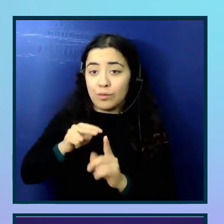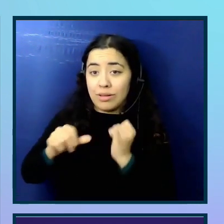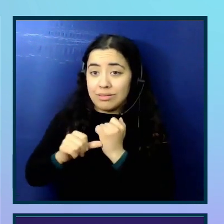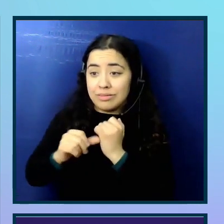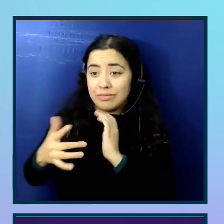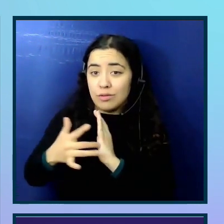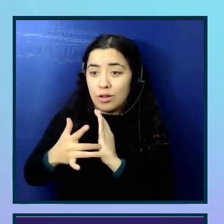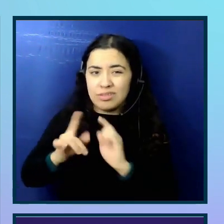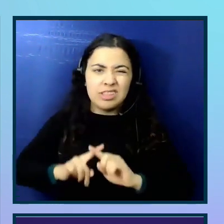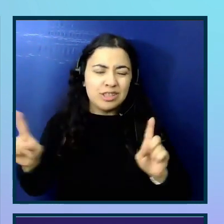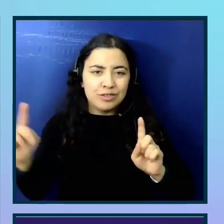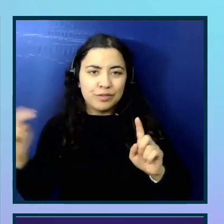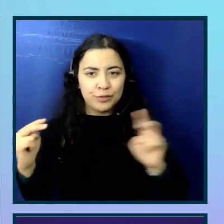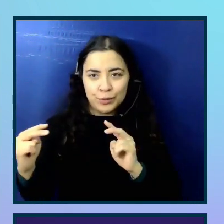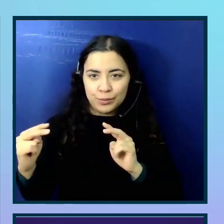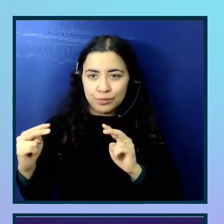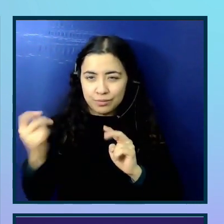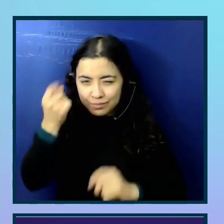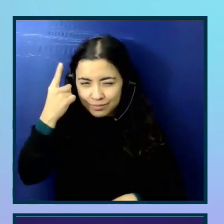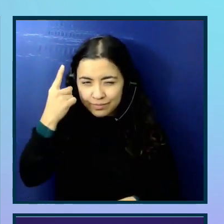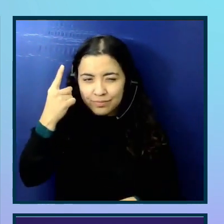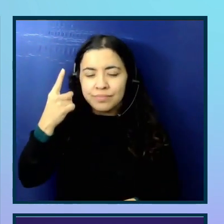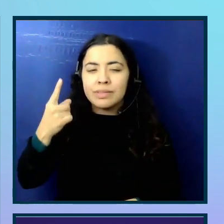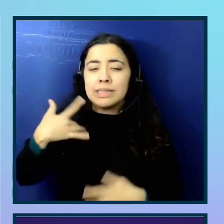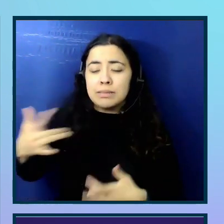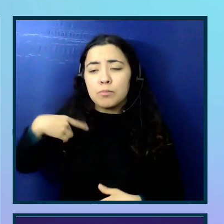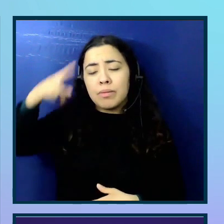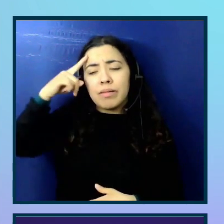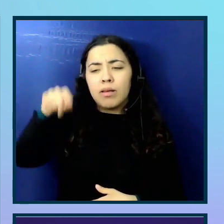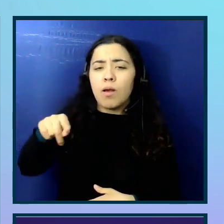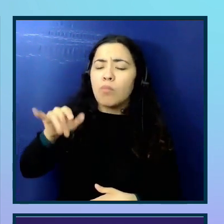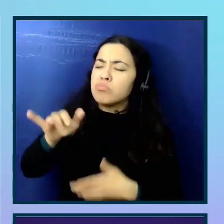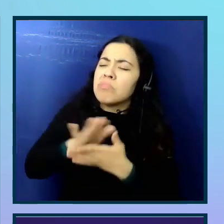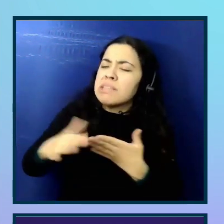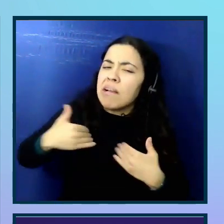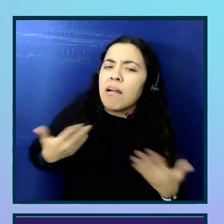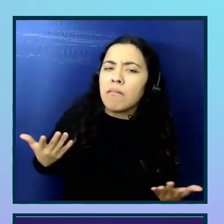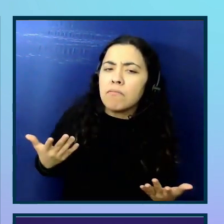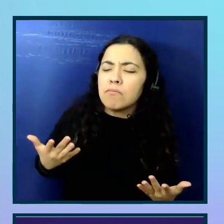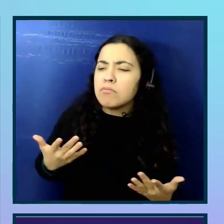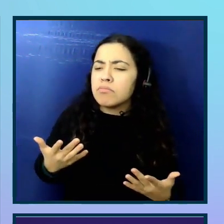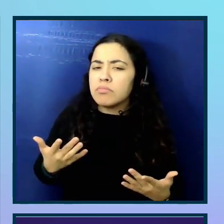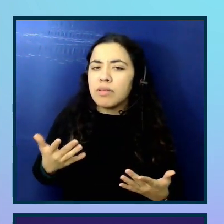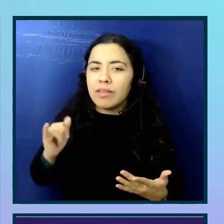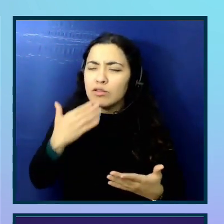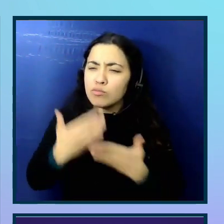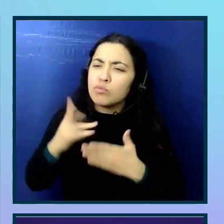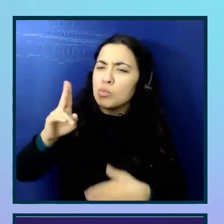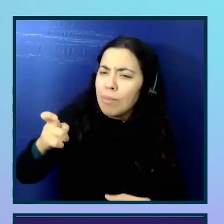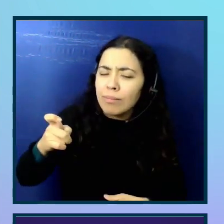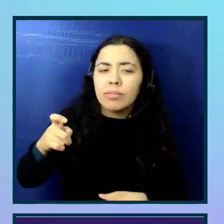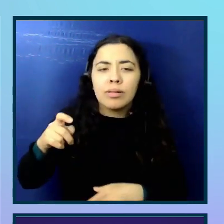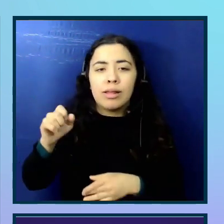different. So oftentimes these things that we think of as like nice to haves, like that's good UX, they can really be